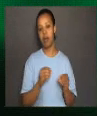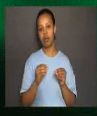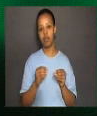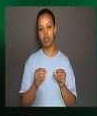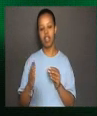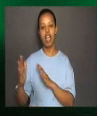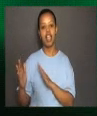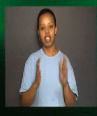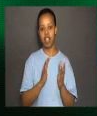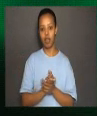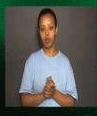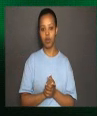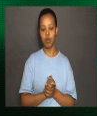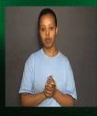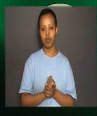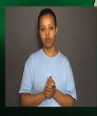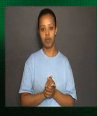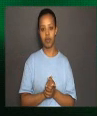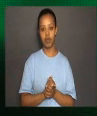Students, let's get ready.